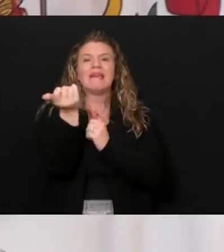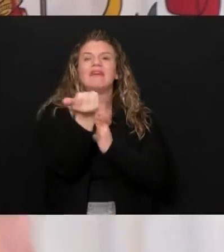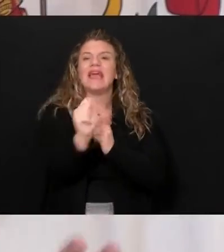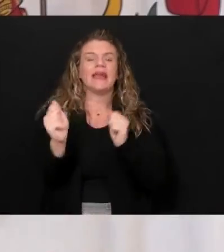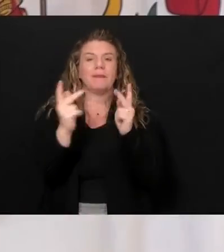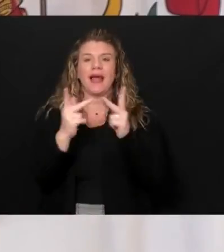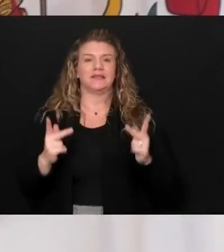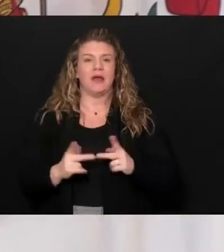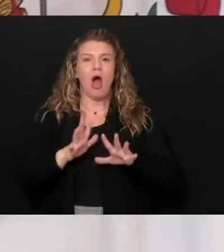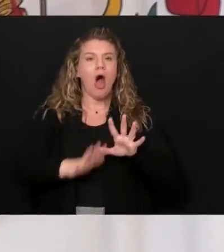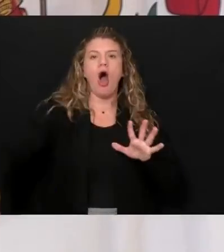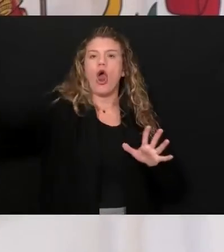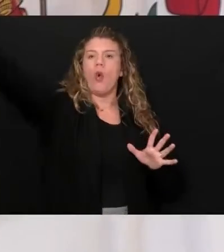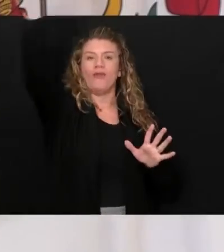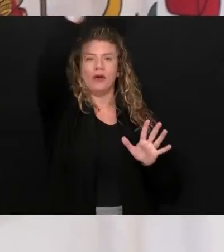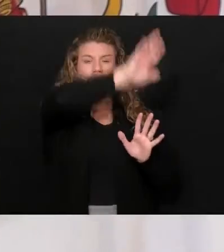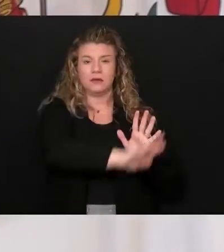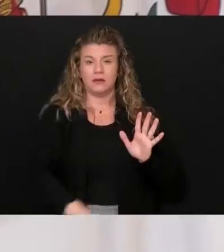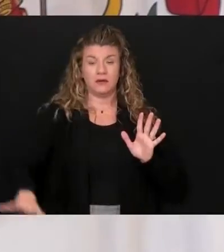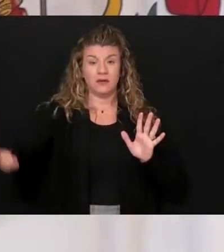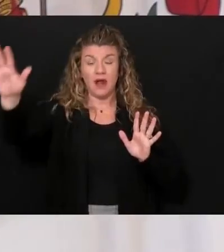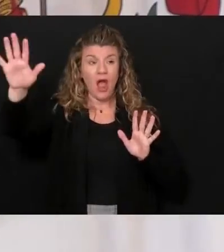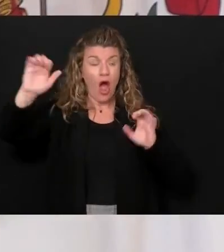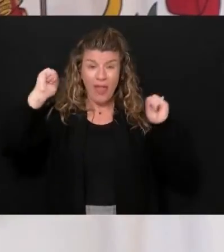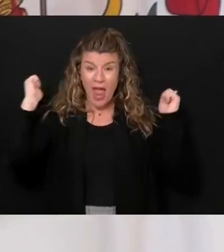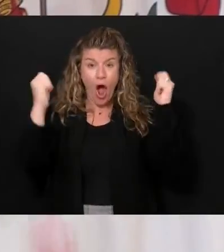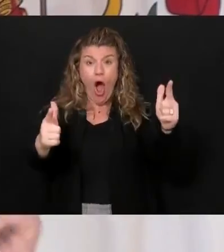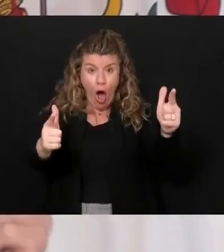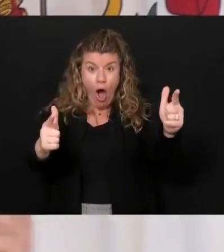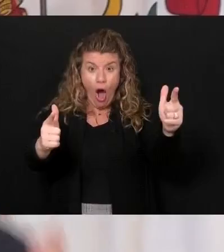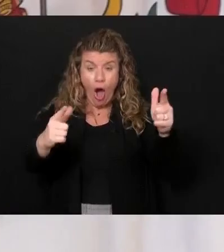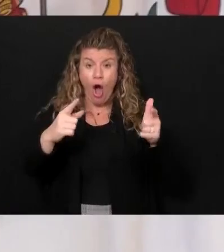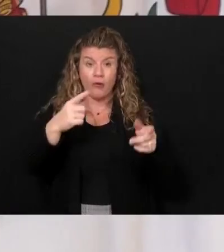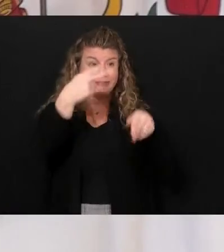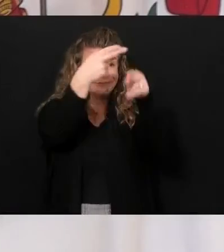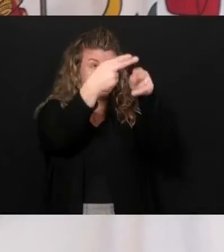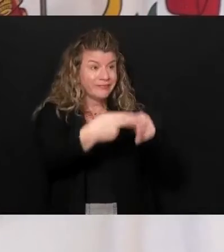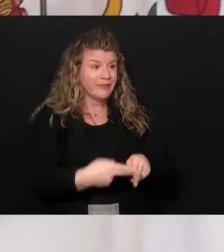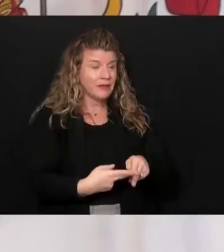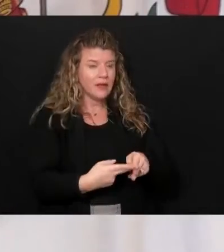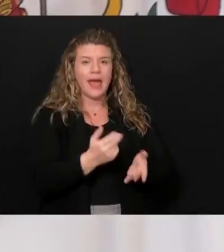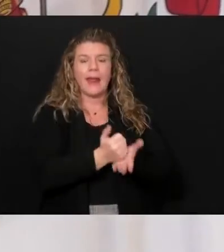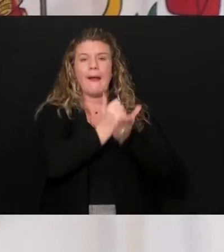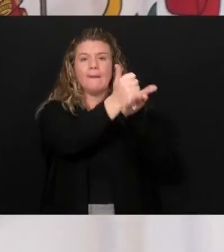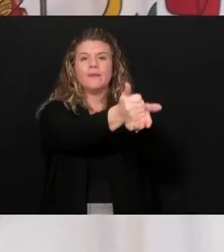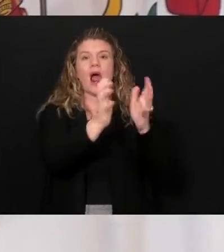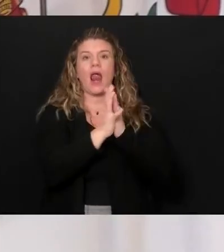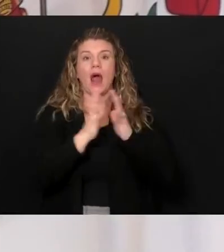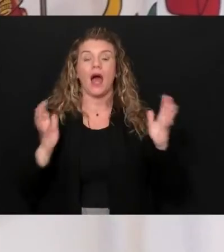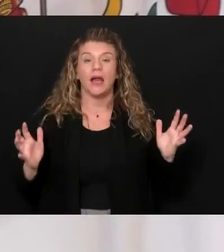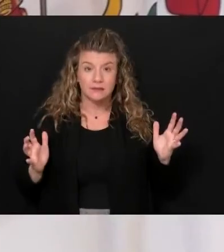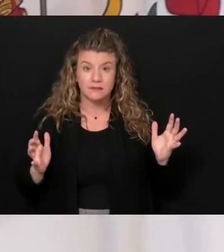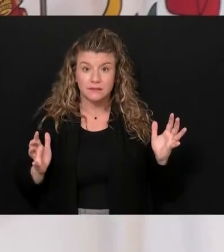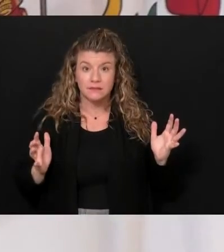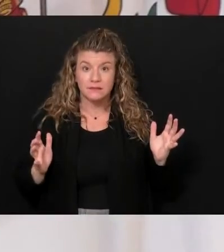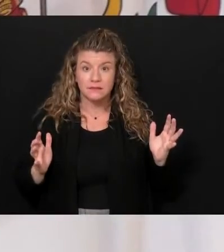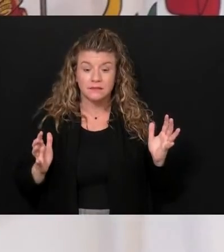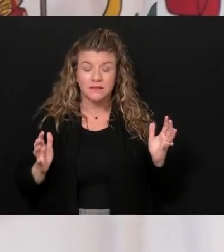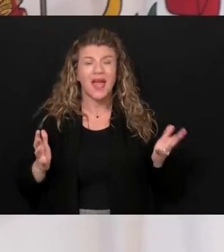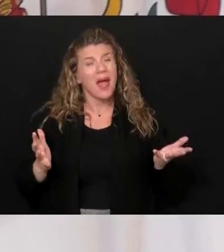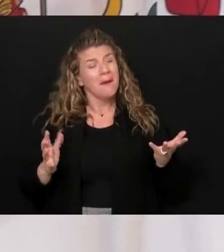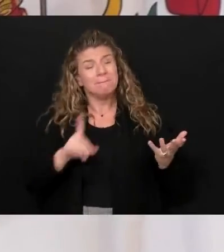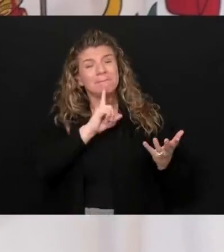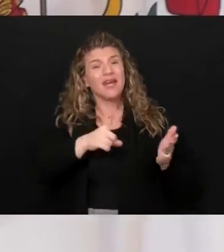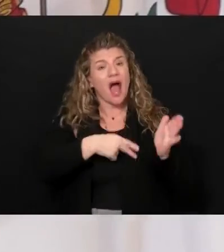to the cows come home. Every one of them say it helps a tremendous amount. But even if